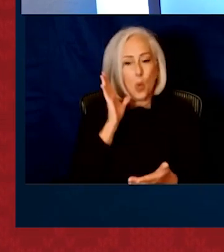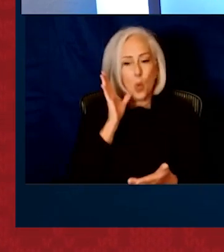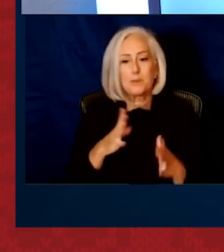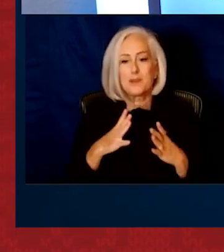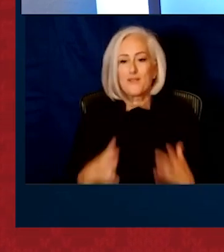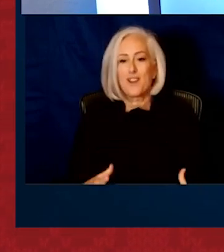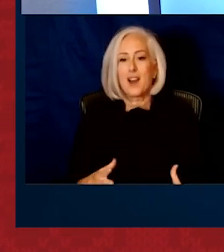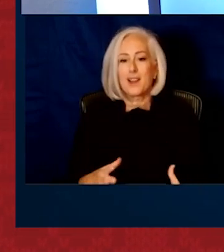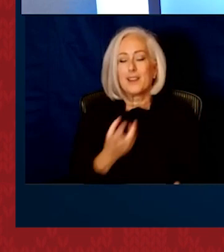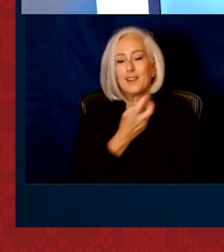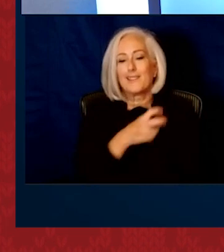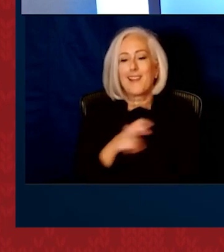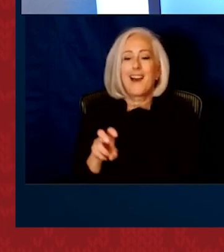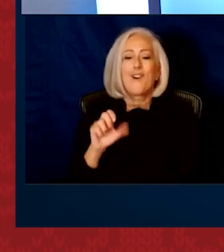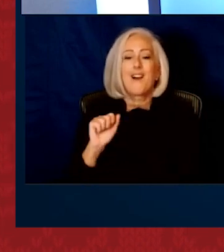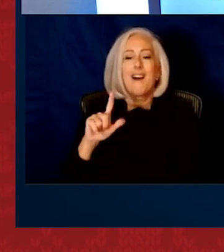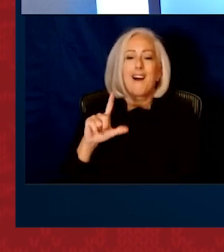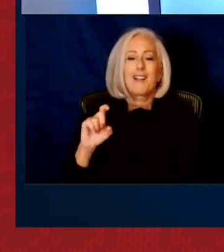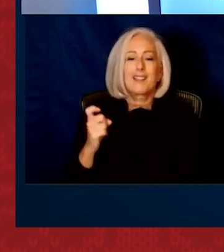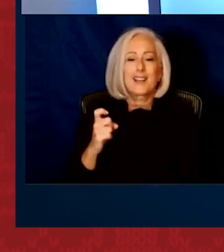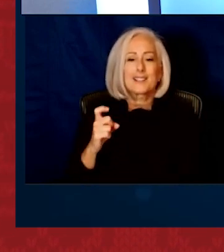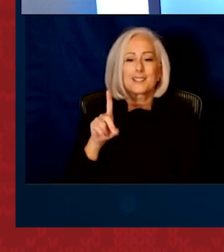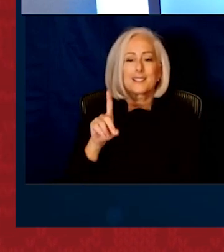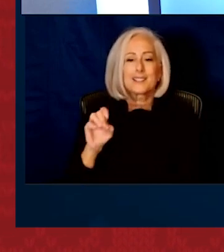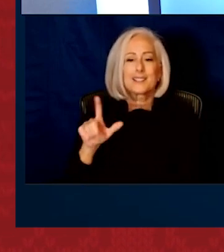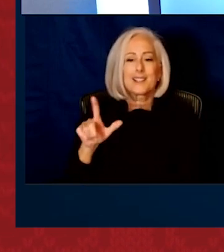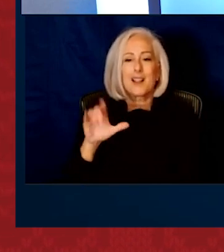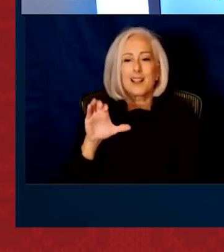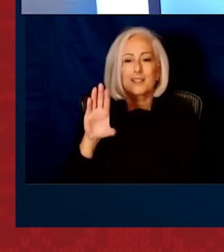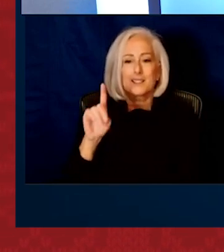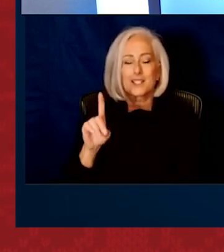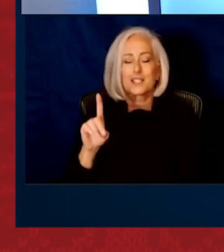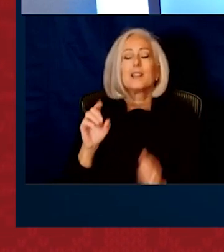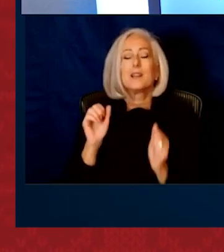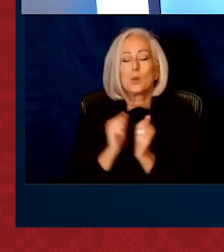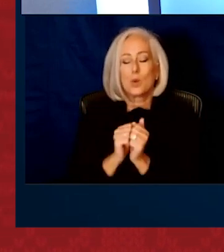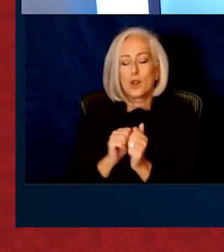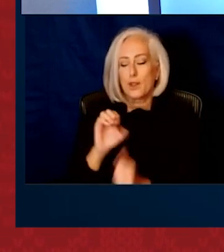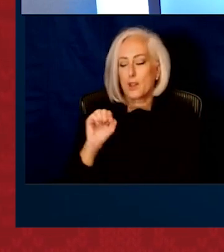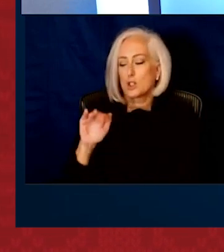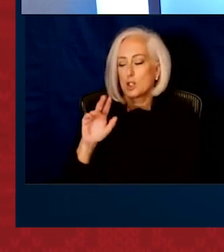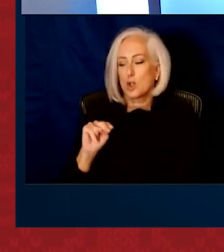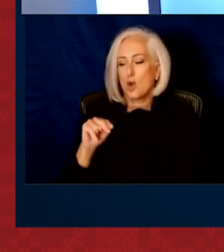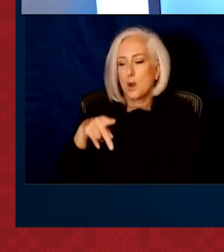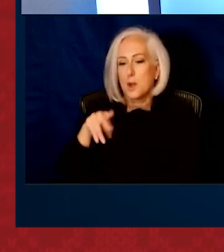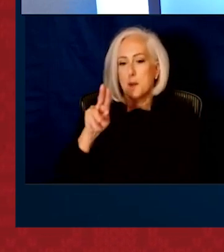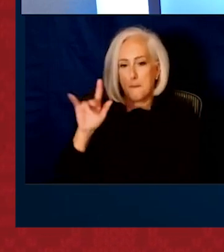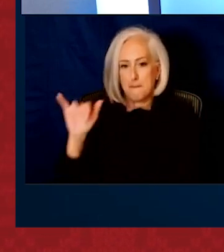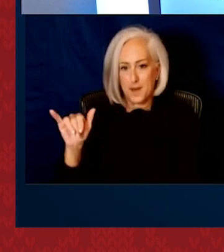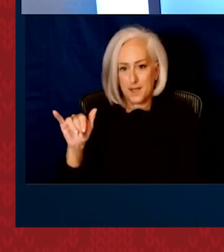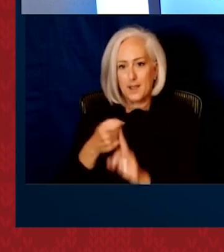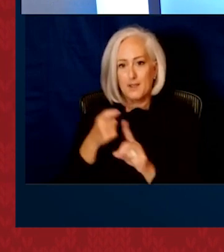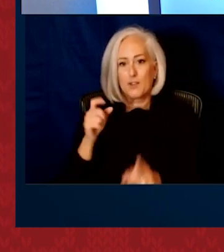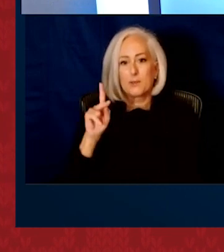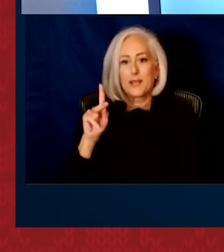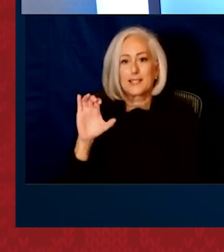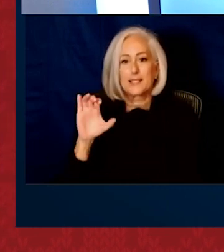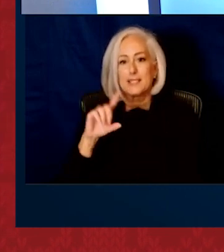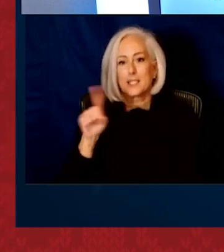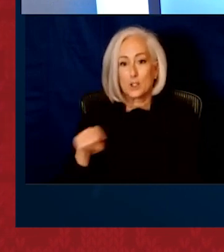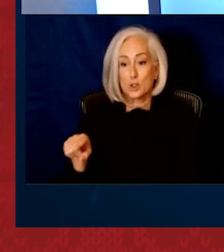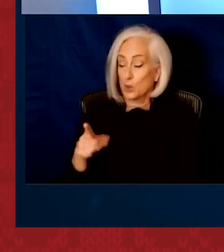Cid, live at the Kansas City Zoo with Zoo Director Sean Putney and her new friend, Ron. Is that still Ron there, right.